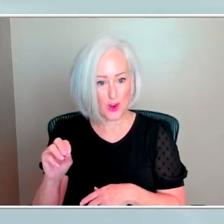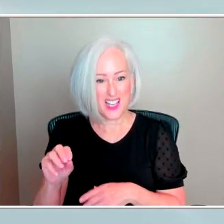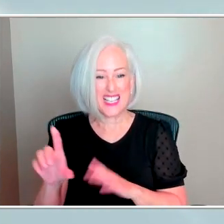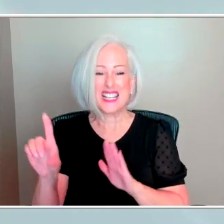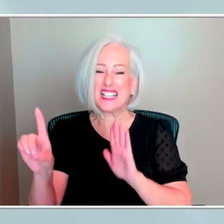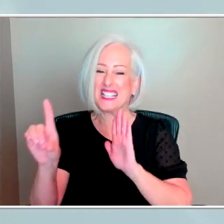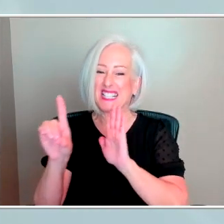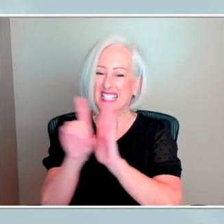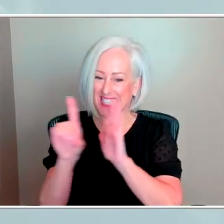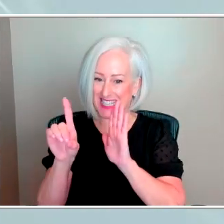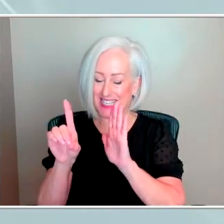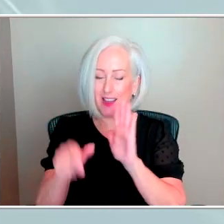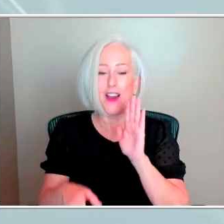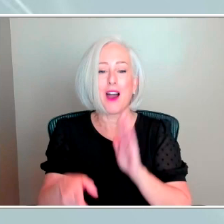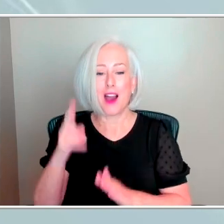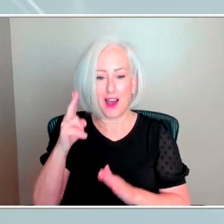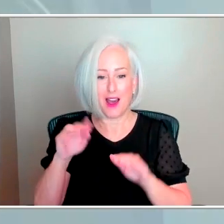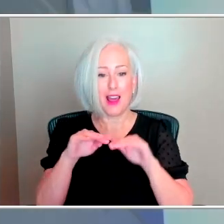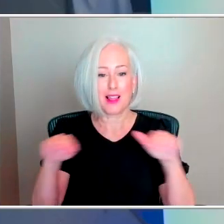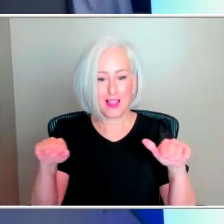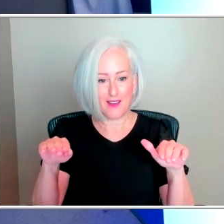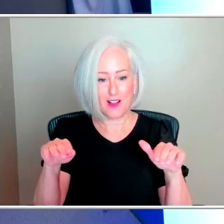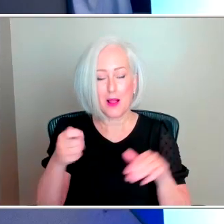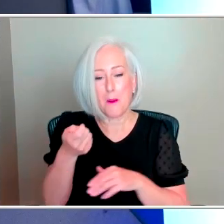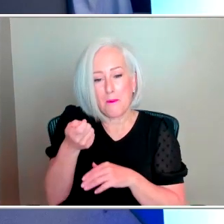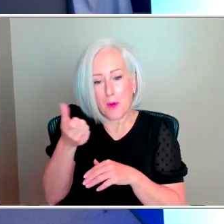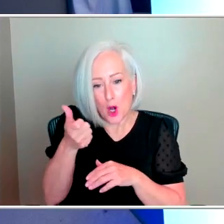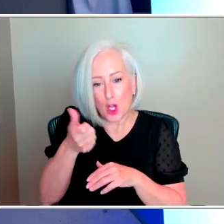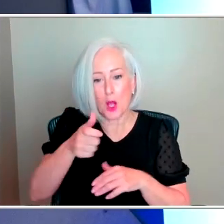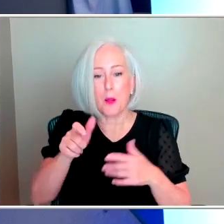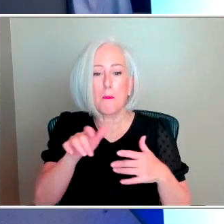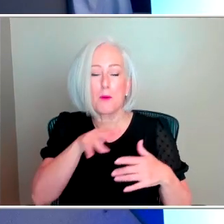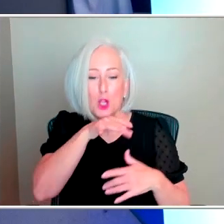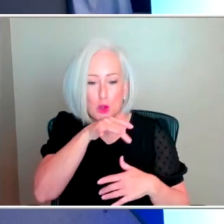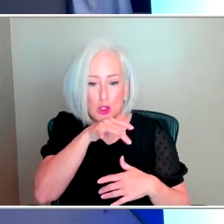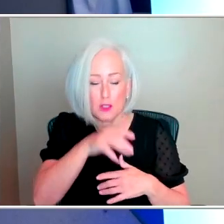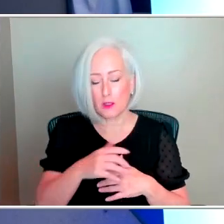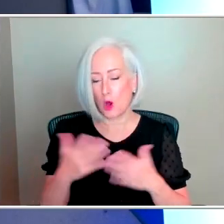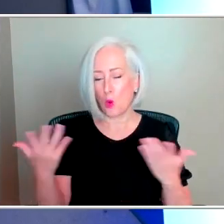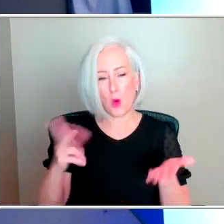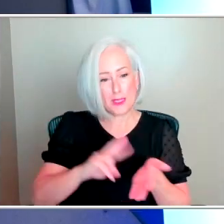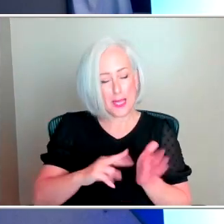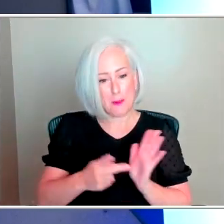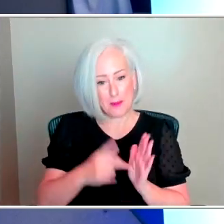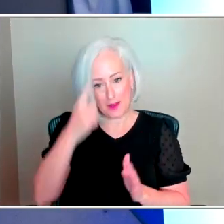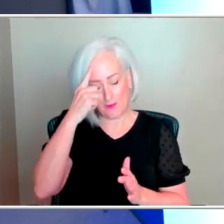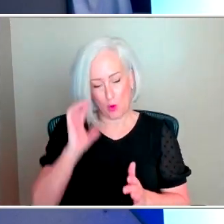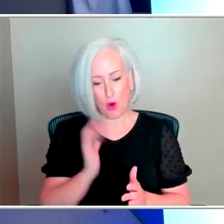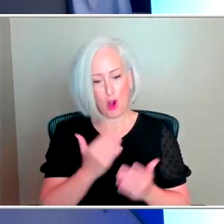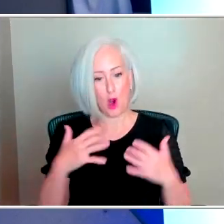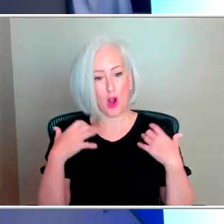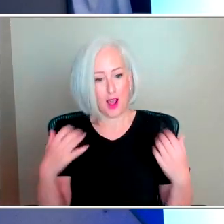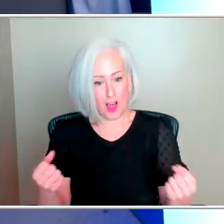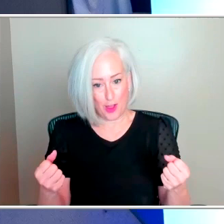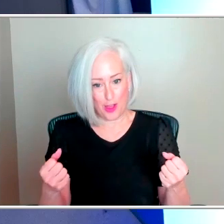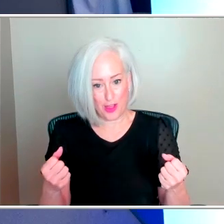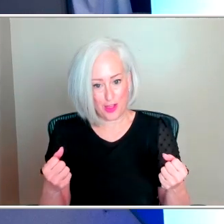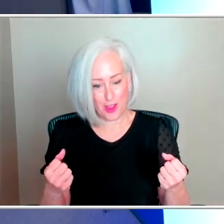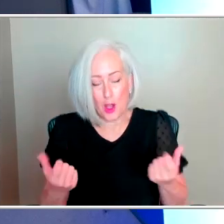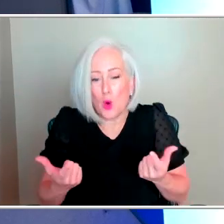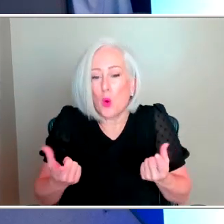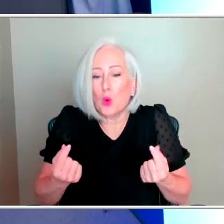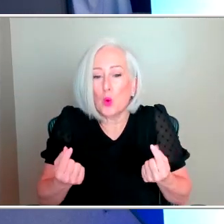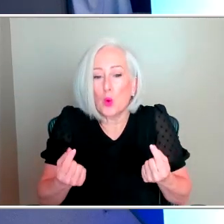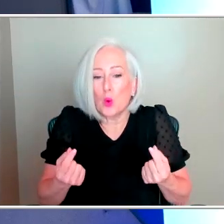for high levels of particle pollution. To help us understand what that really means for our health and most importantly what we can do about it